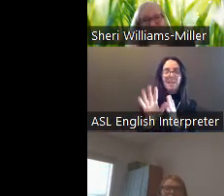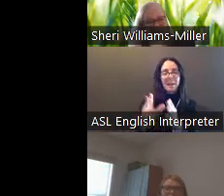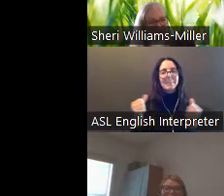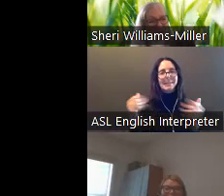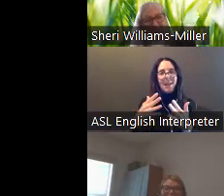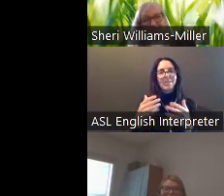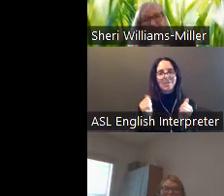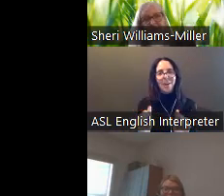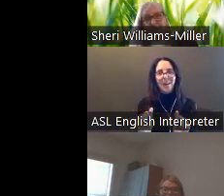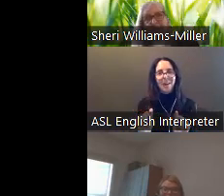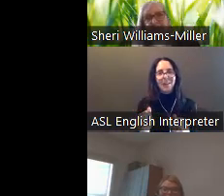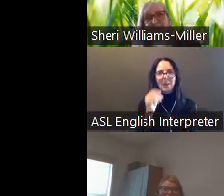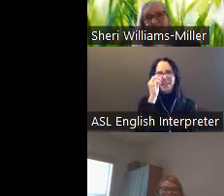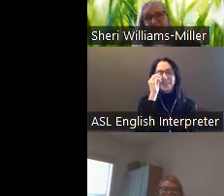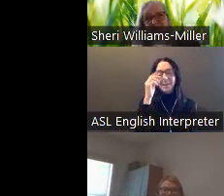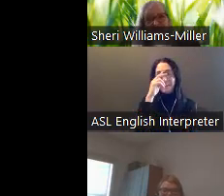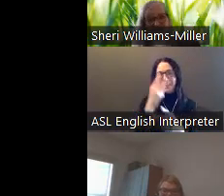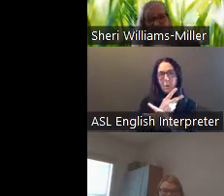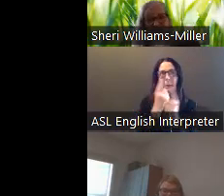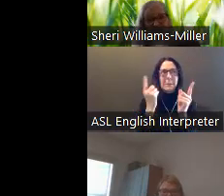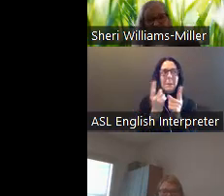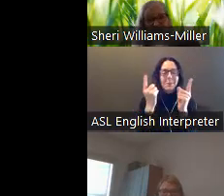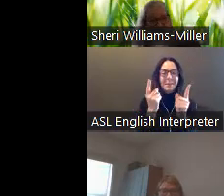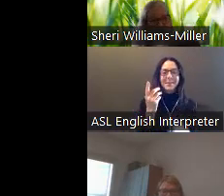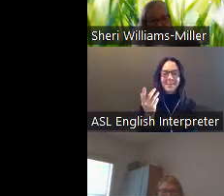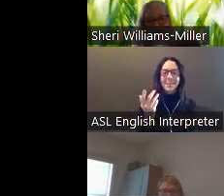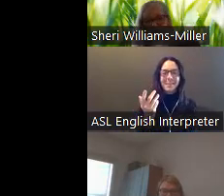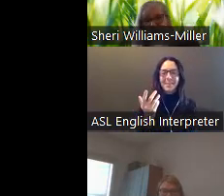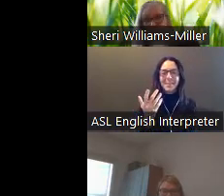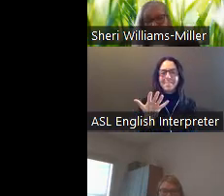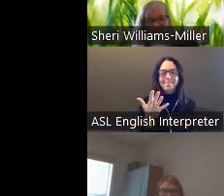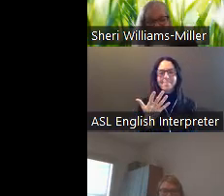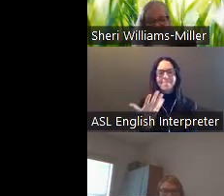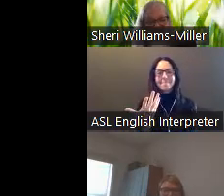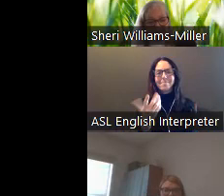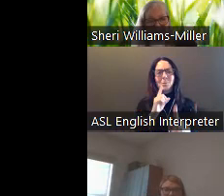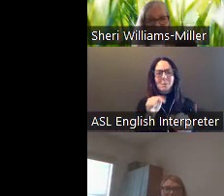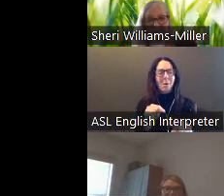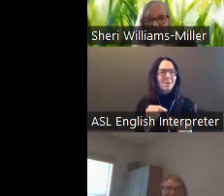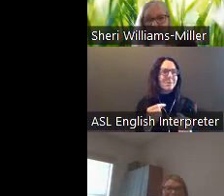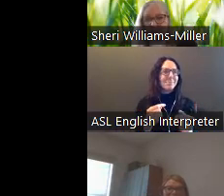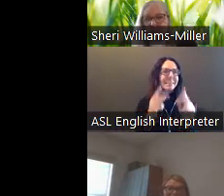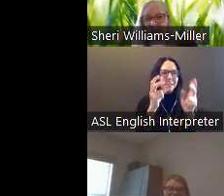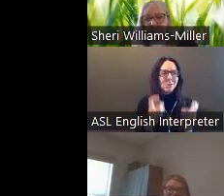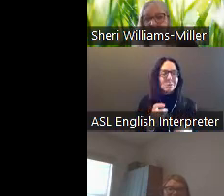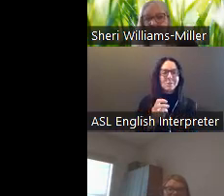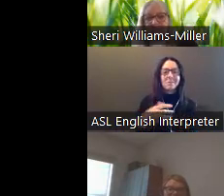do something to try to address issues of vulnerability and risk for abuse.